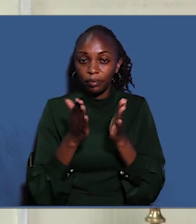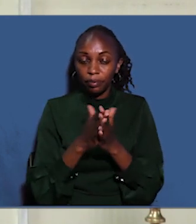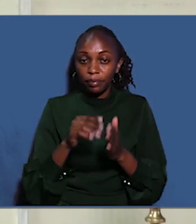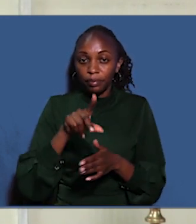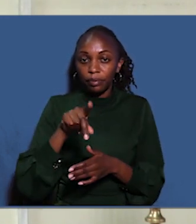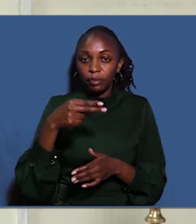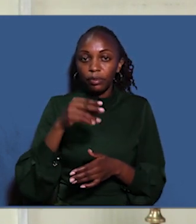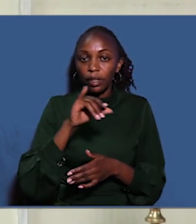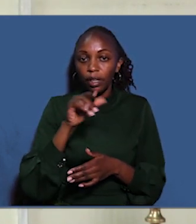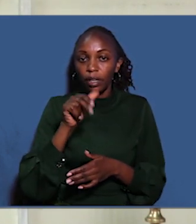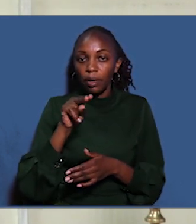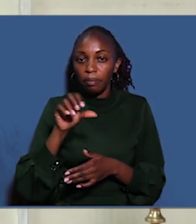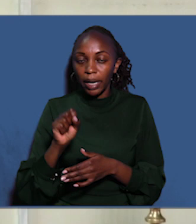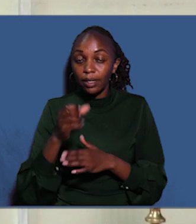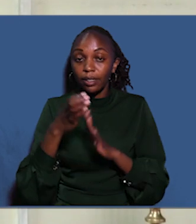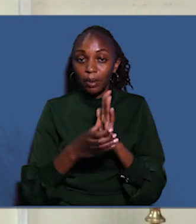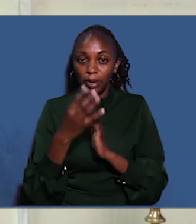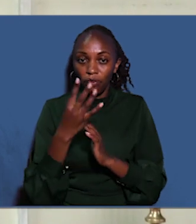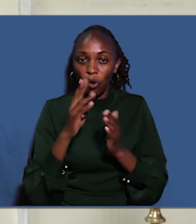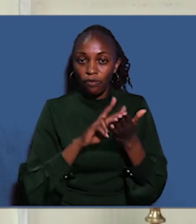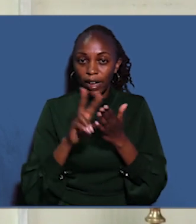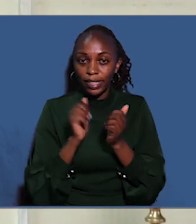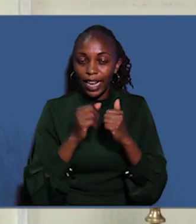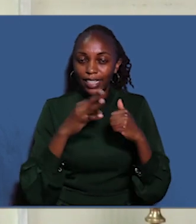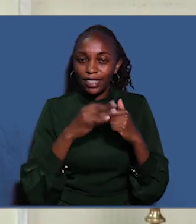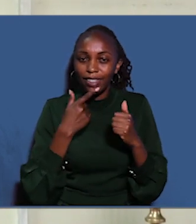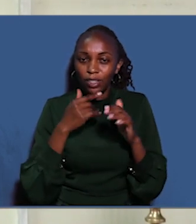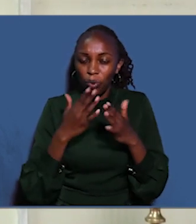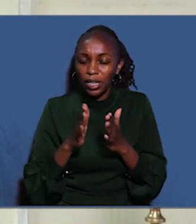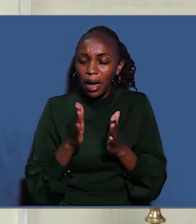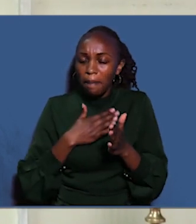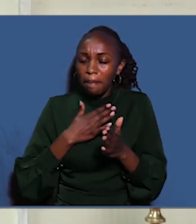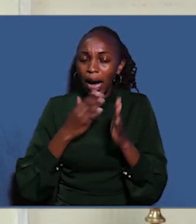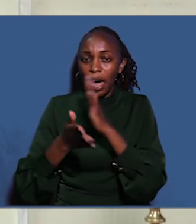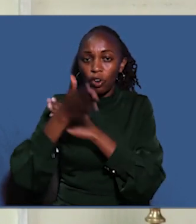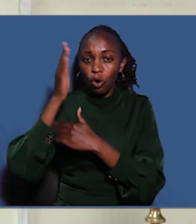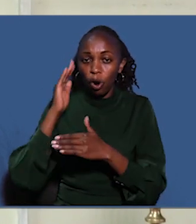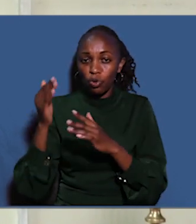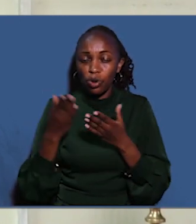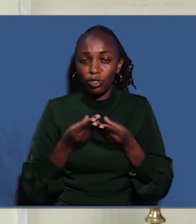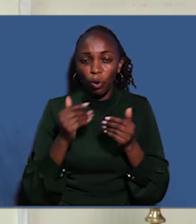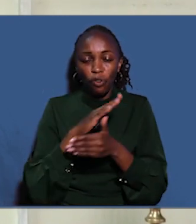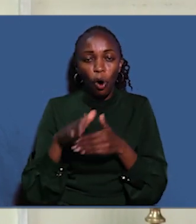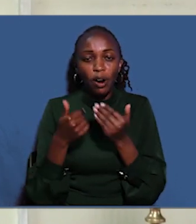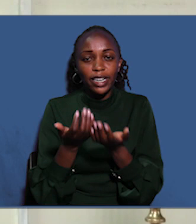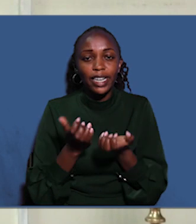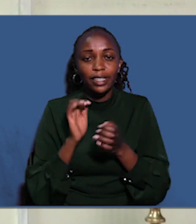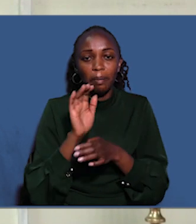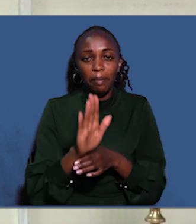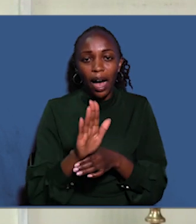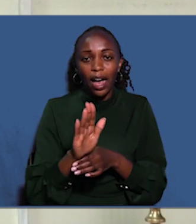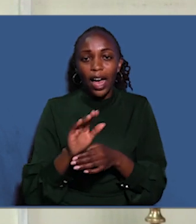verse 19, and my God will meet all your need according to the riches of glory in